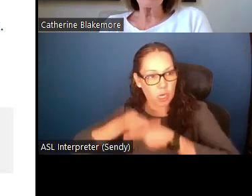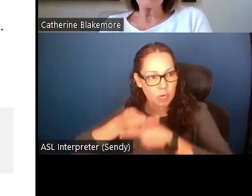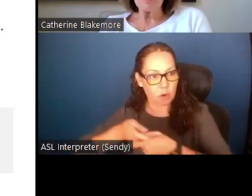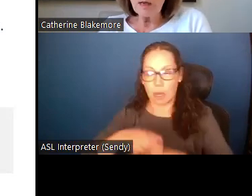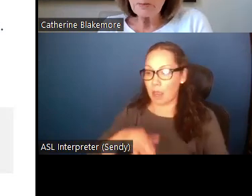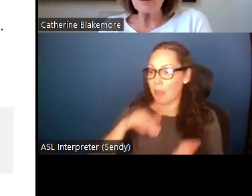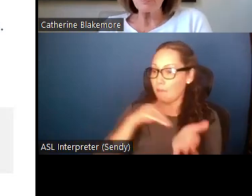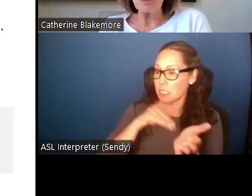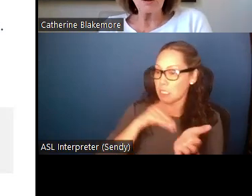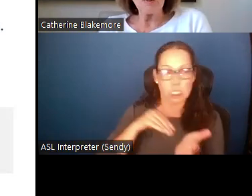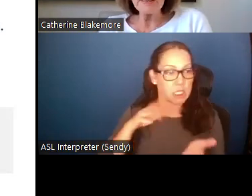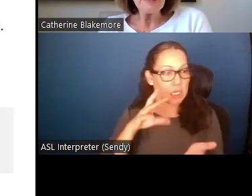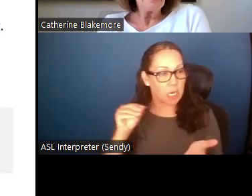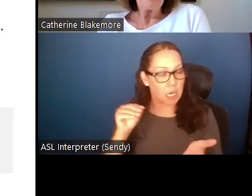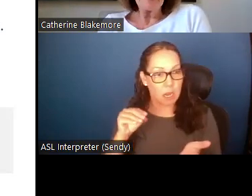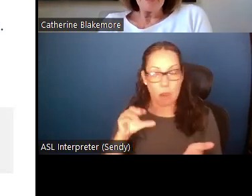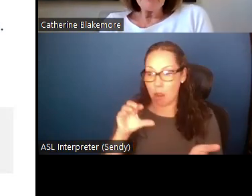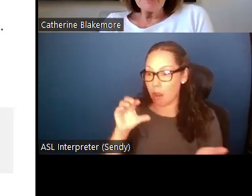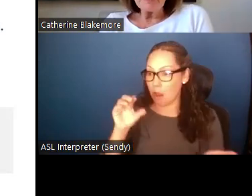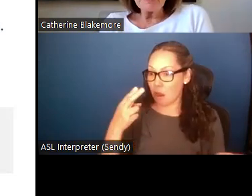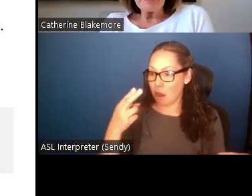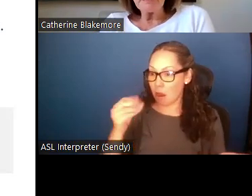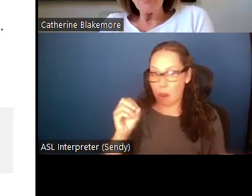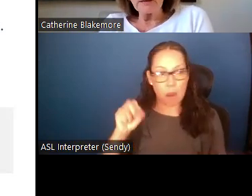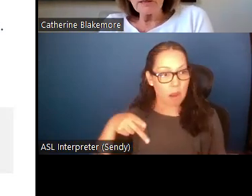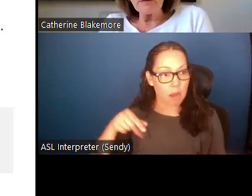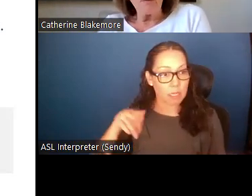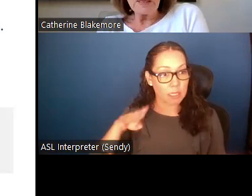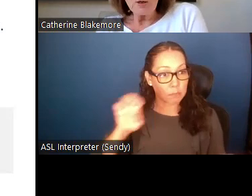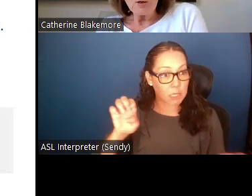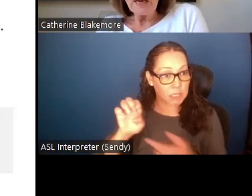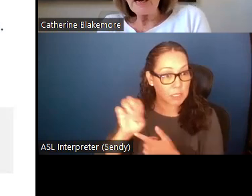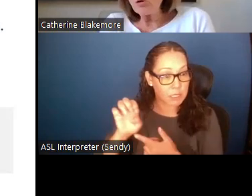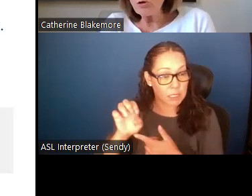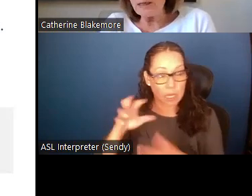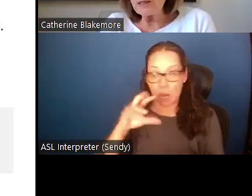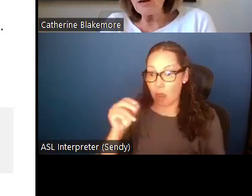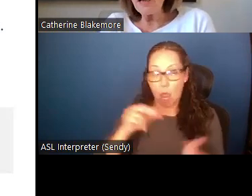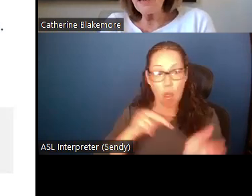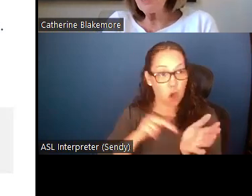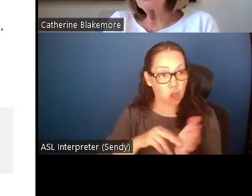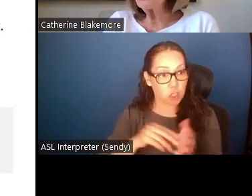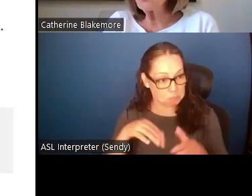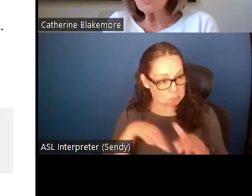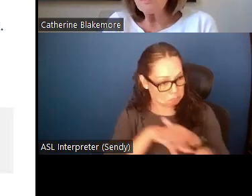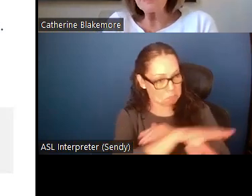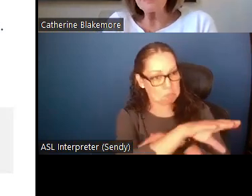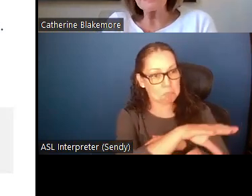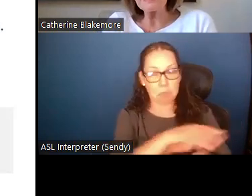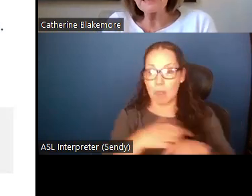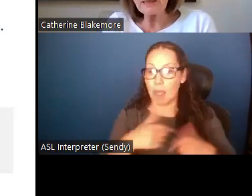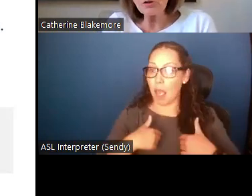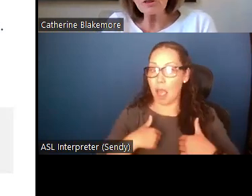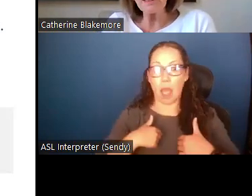nurse or a hospice person could go in, but I was a relative visitor and I couldn't. So I'm not sure